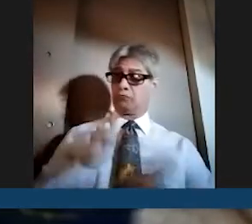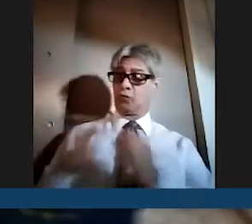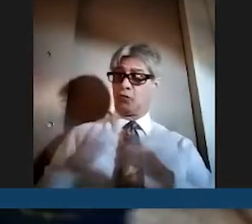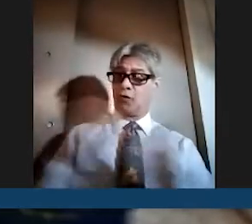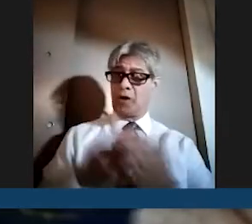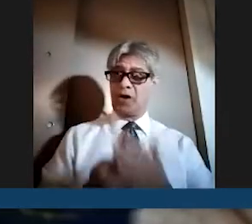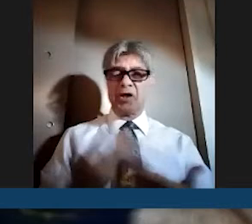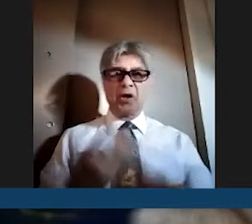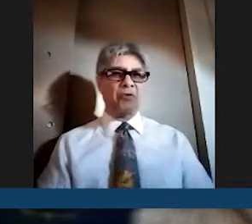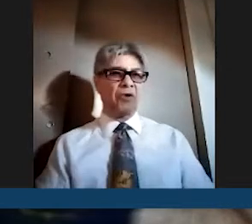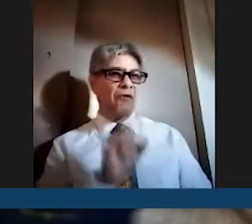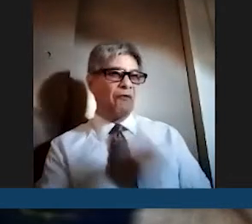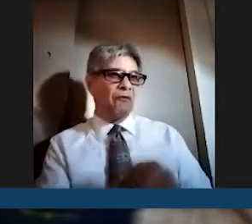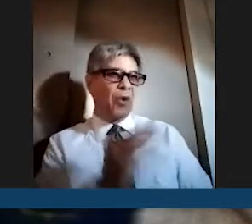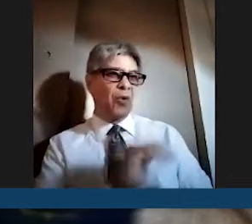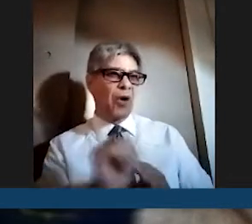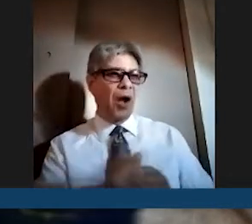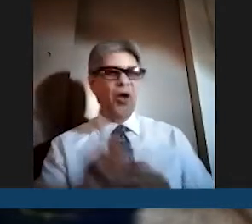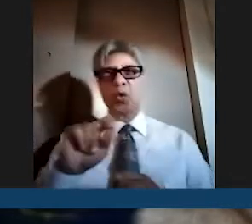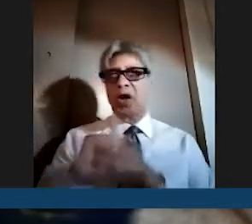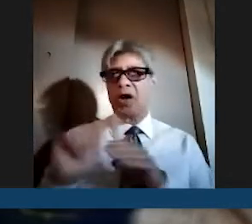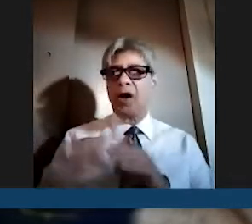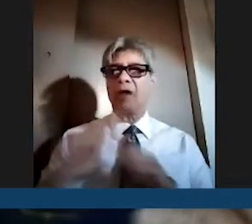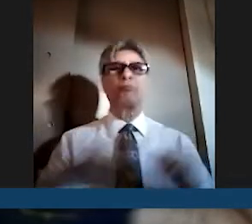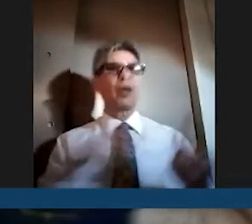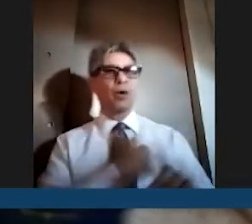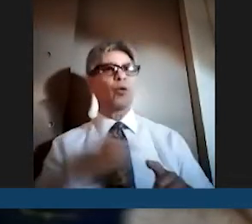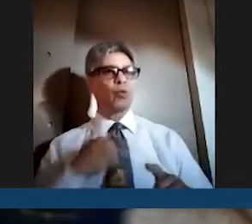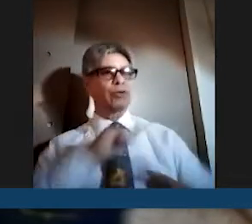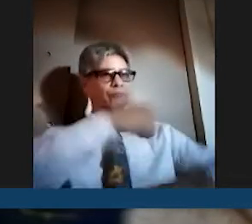$20, but we were able to, put on this really big